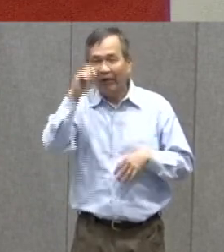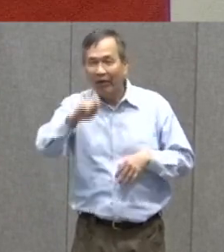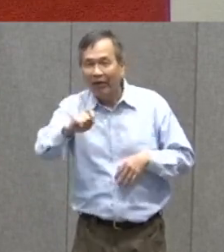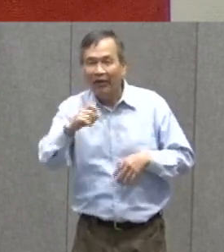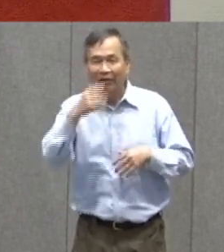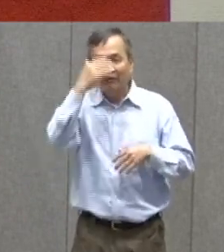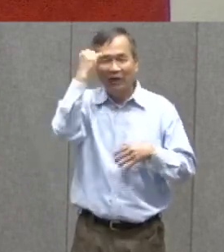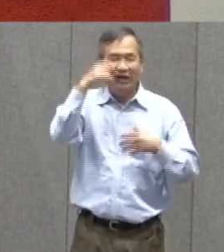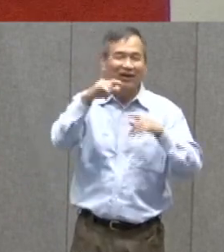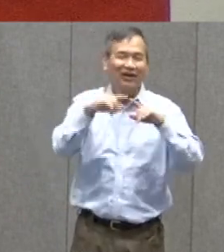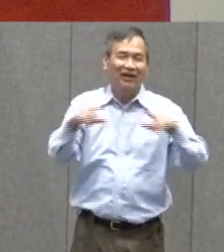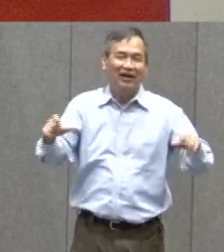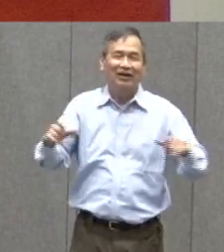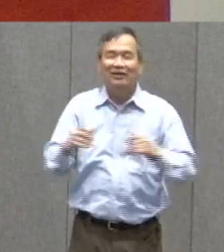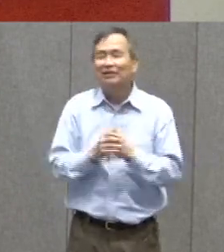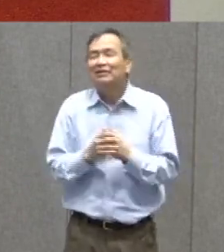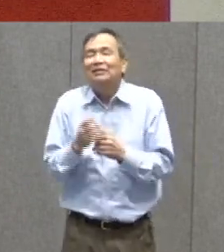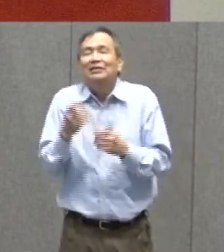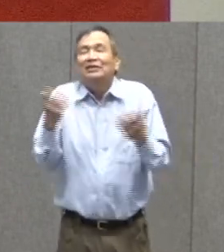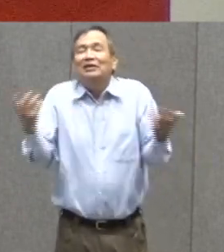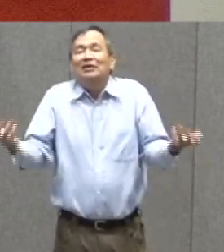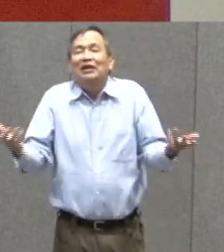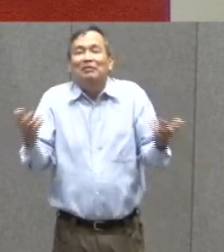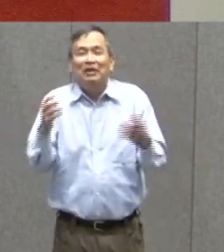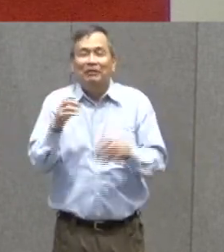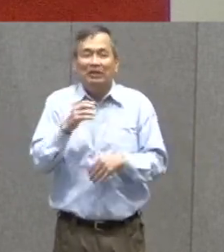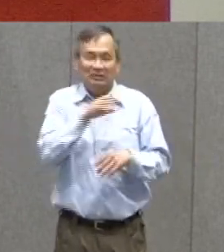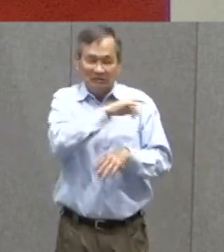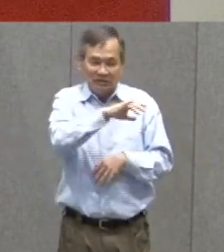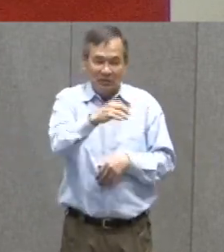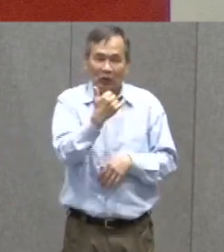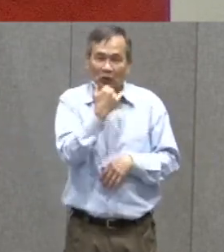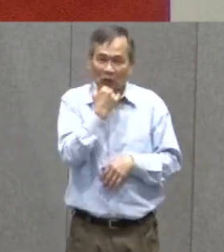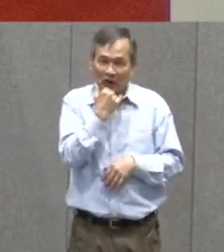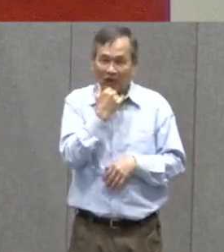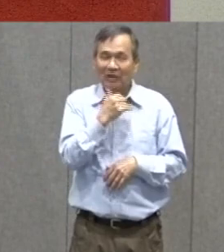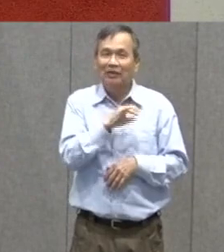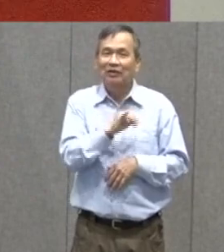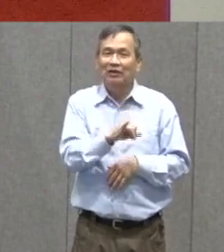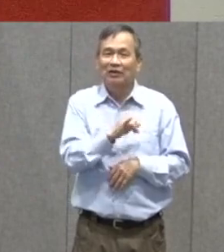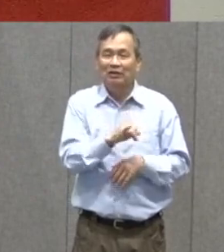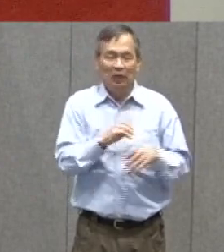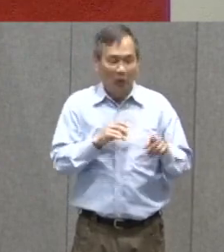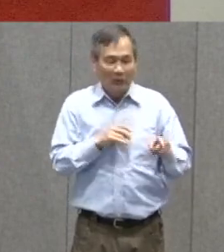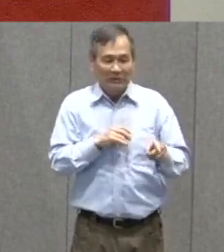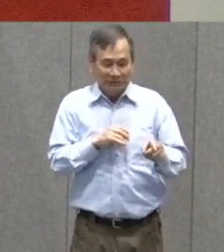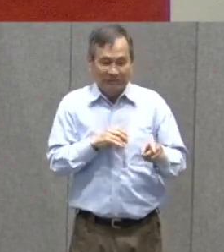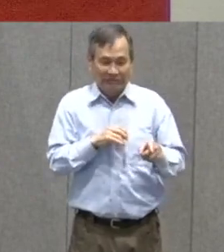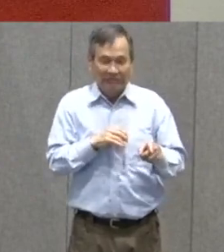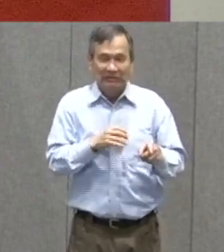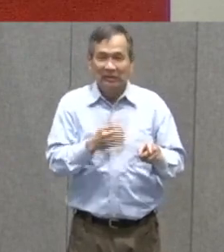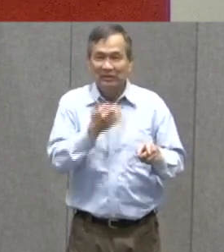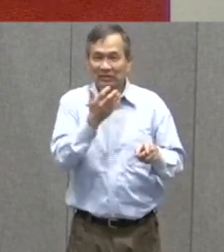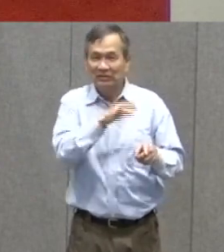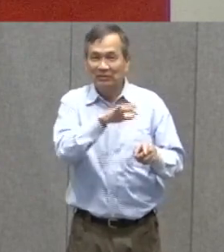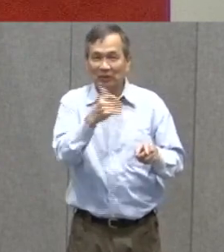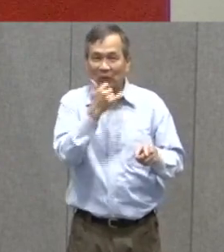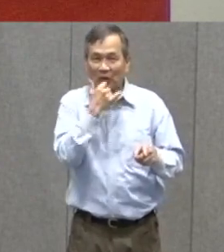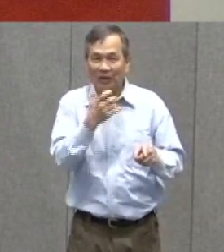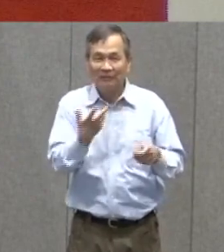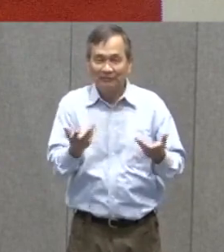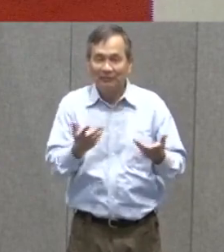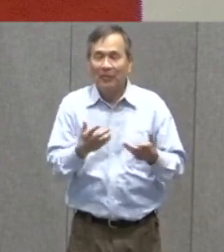my words, a period, or maybe even I misspell something and I insert an E there if it was missing from that word.